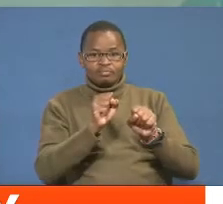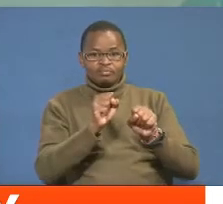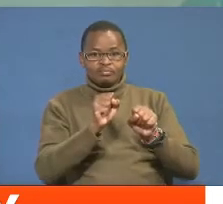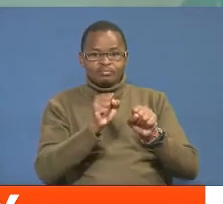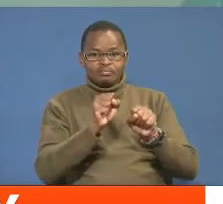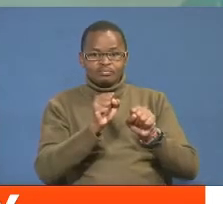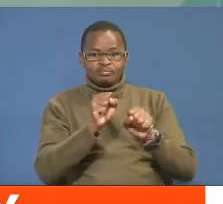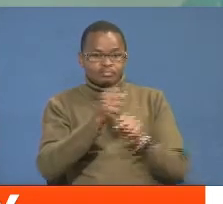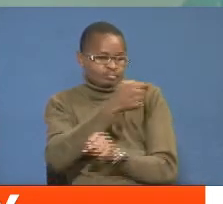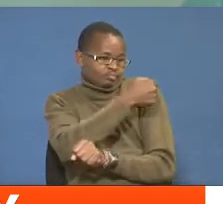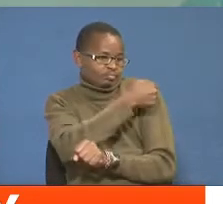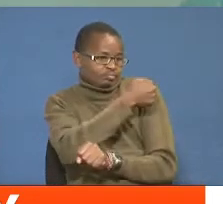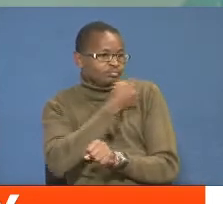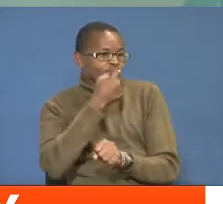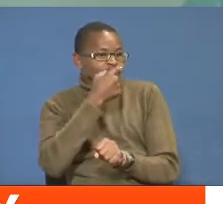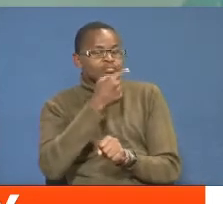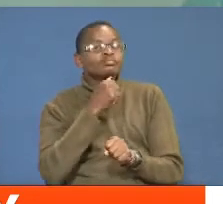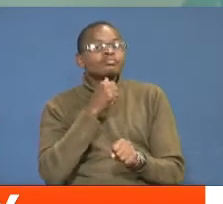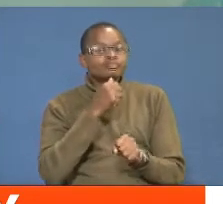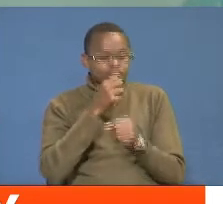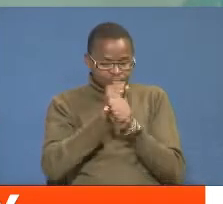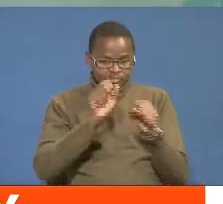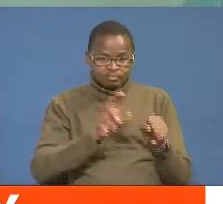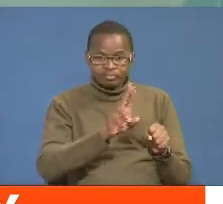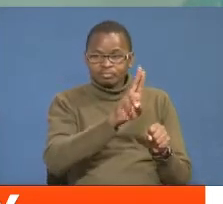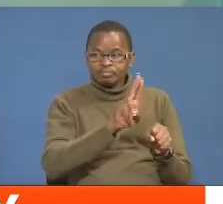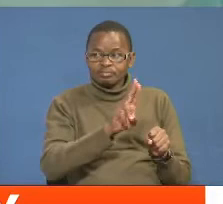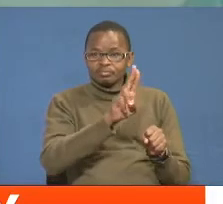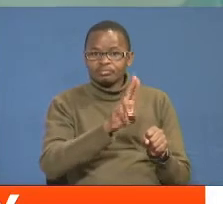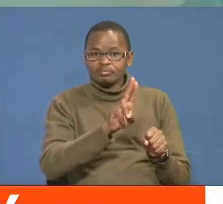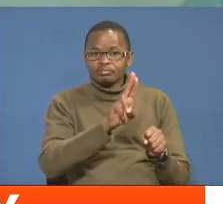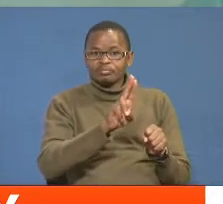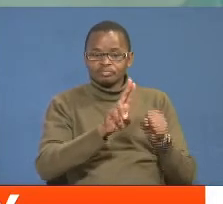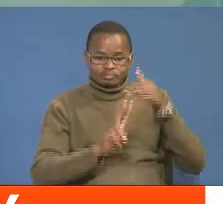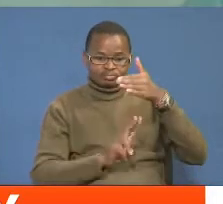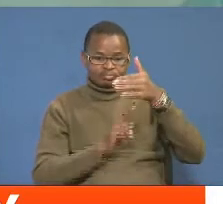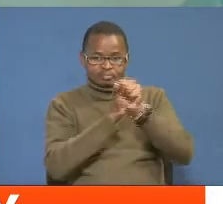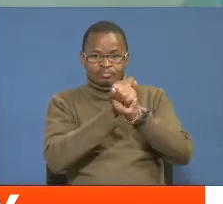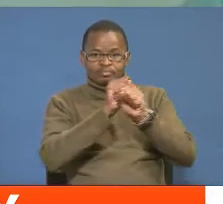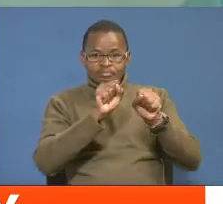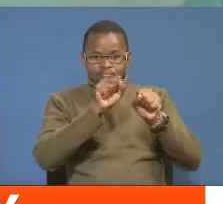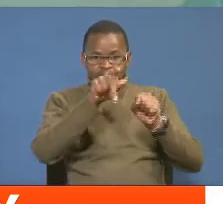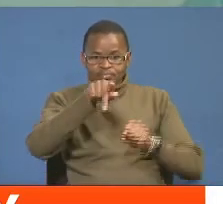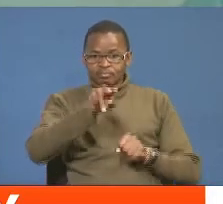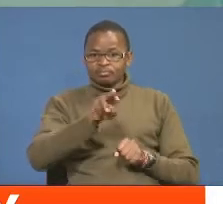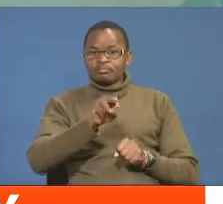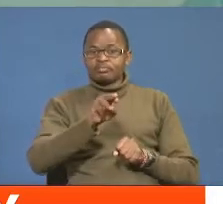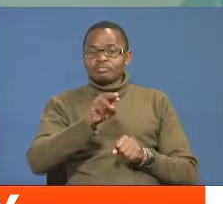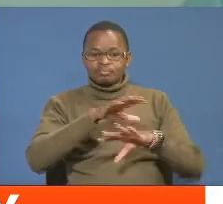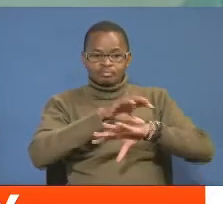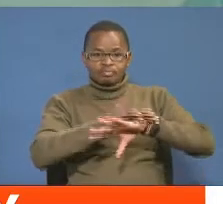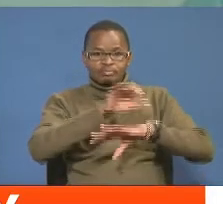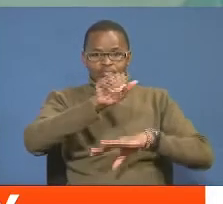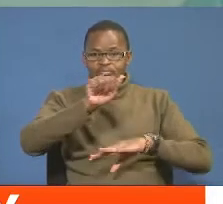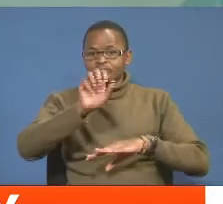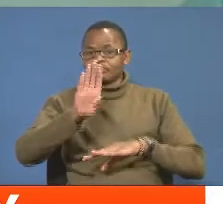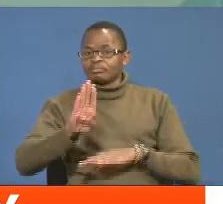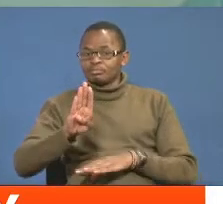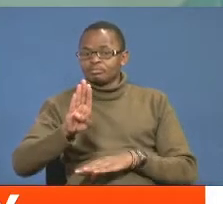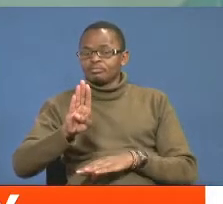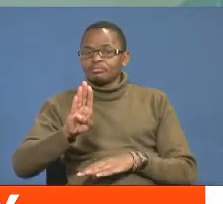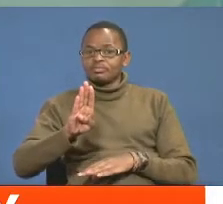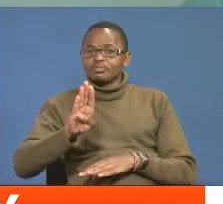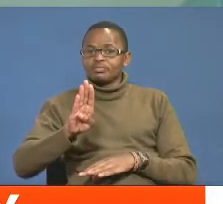vaccines. Mm-hmm. So as you mentioned, you know, we've not seen the president, we've not seen the vice president, we have not seen the prime minister go up to get the jabs. Mm-hmm.